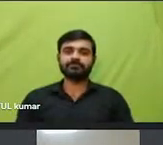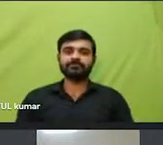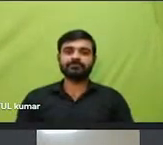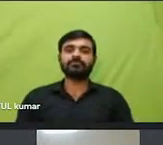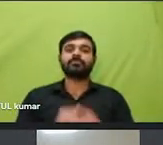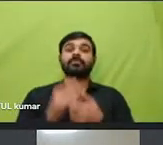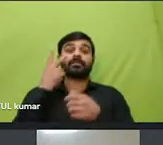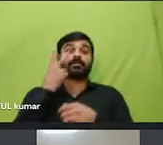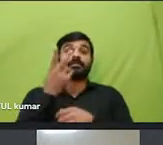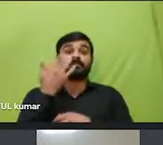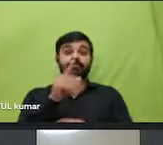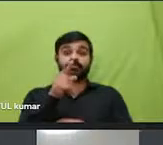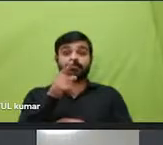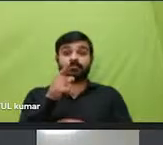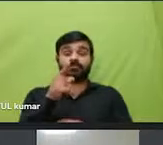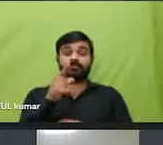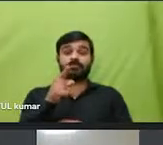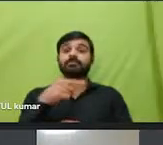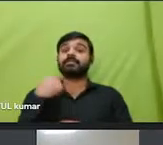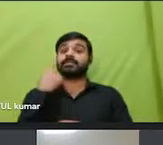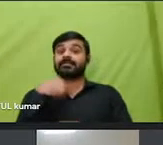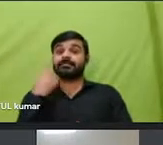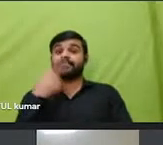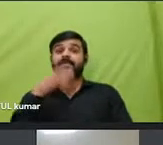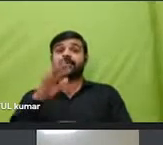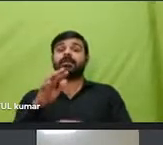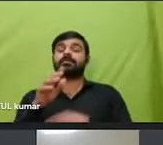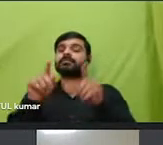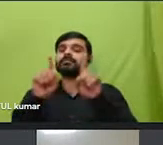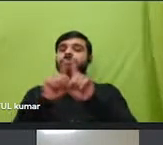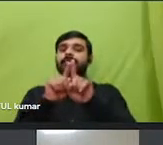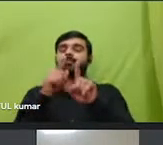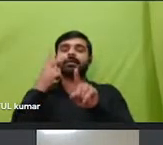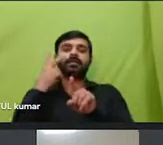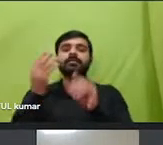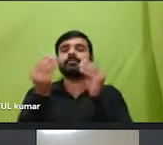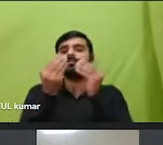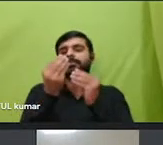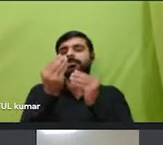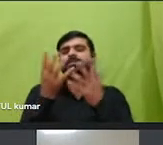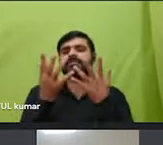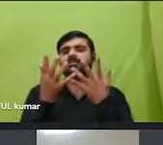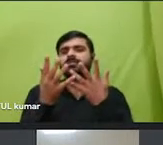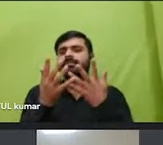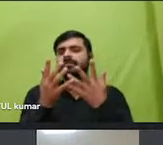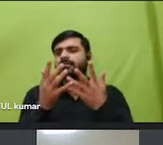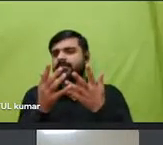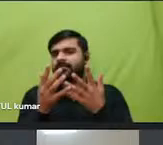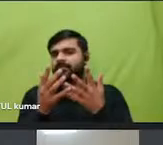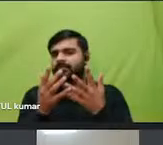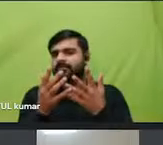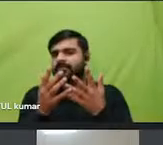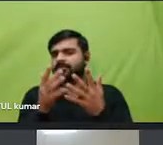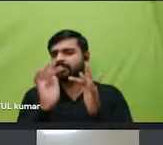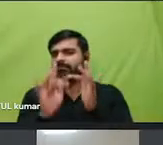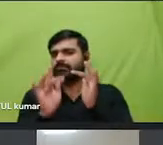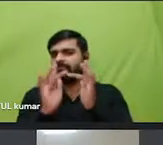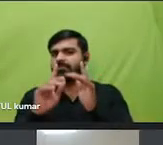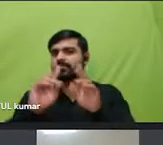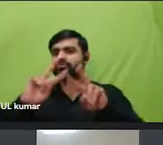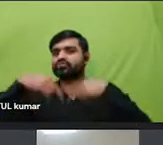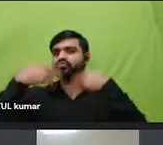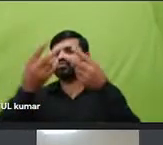And you can see there on the mouth, you actually have a syllable that looks a bit like cup or up, something like